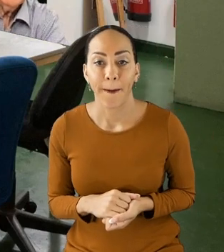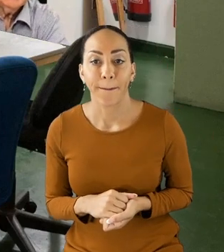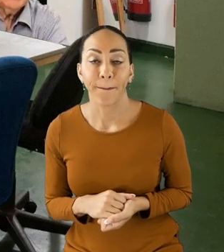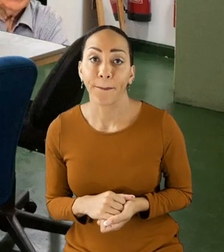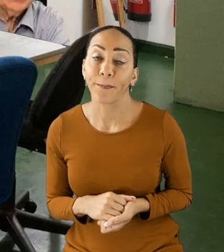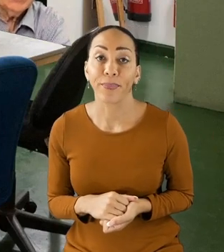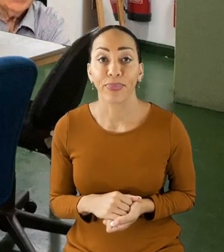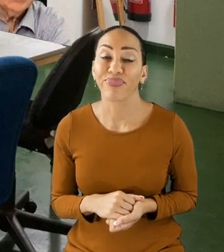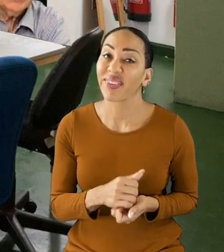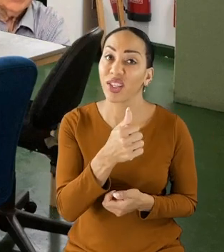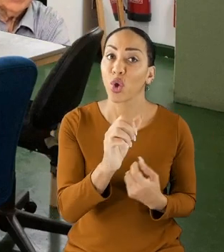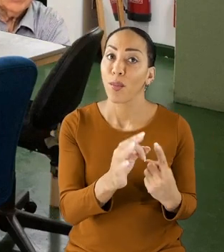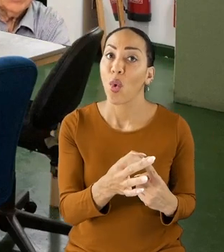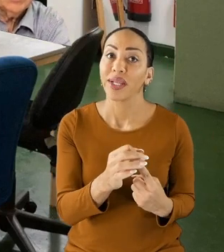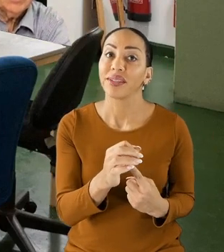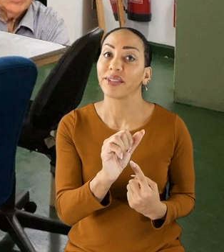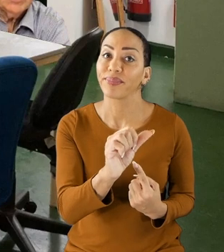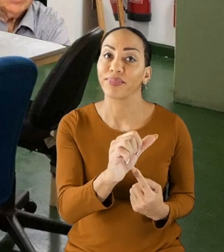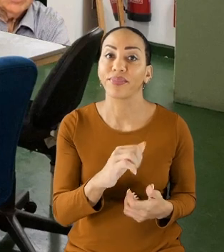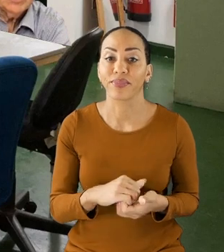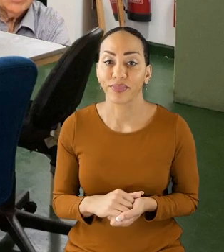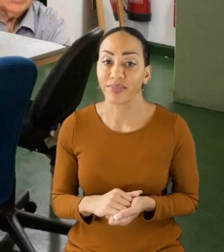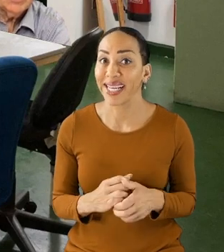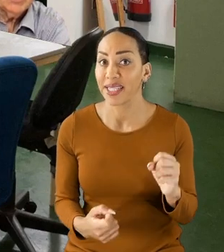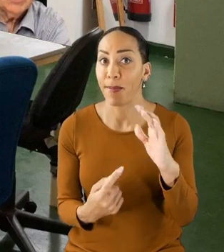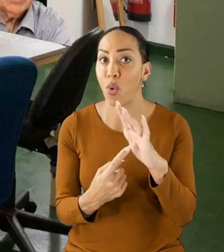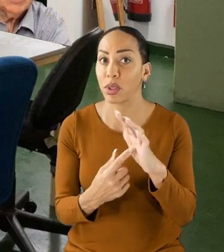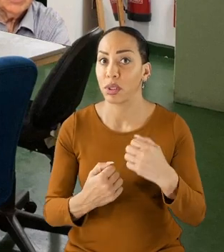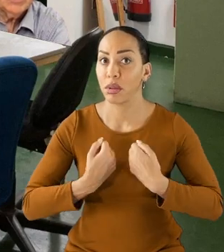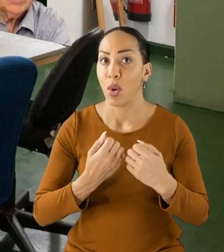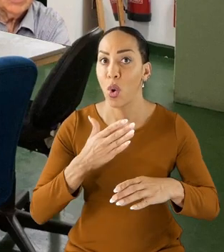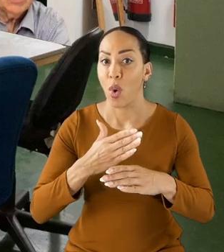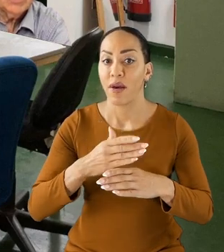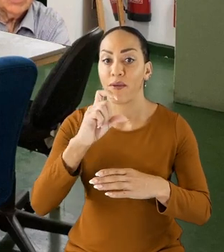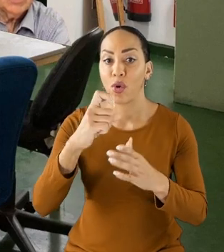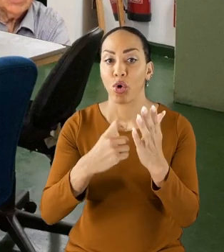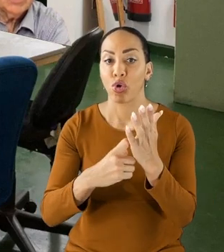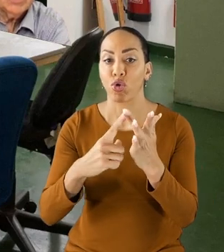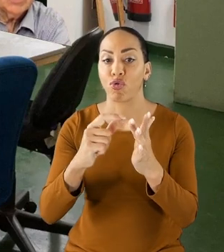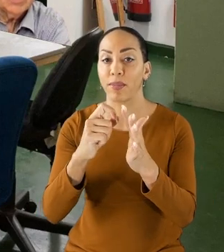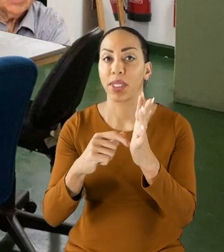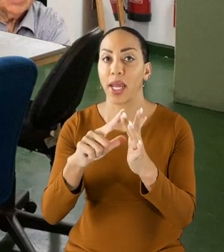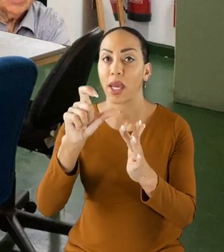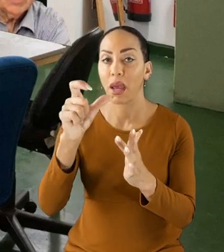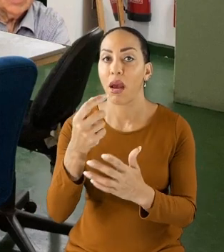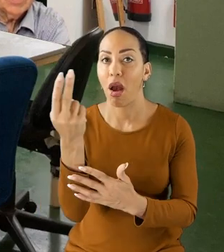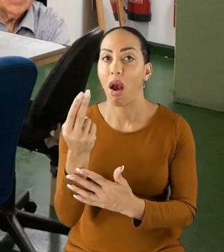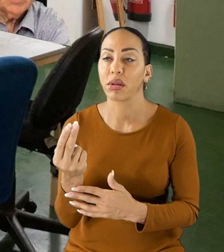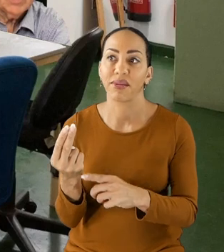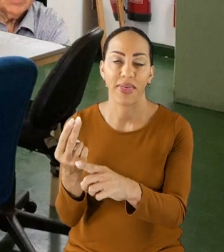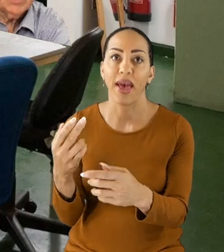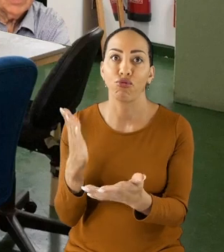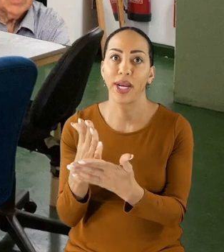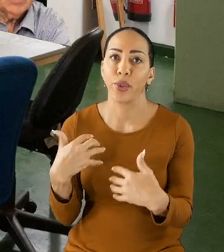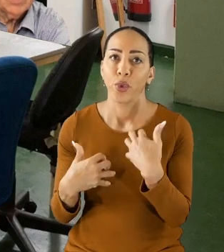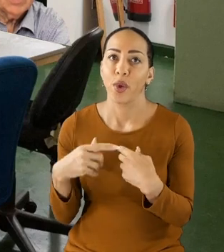Mm-hmm. It's a really interesting and really good point. I know that it is very crucial to the work that the CRIPtic Arts are doing, and they're interested in